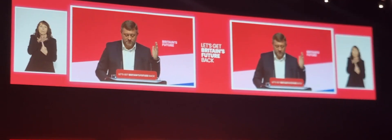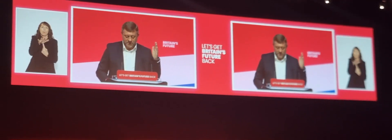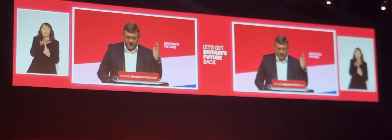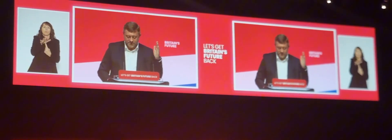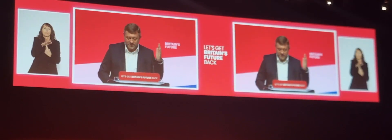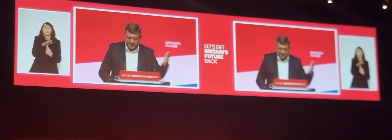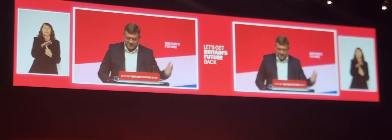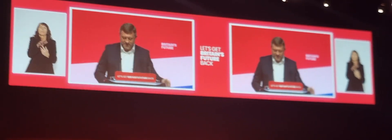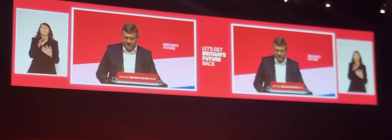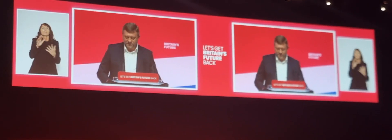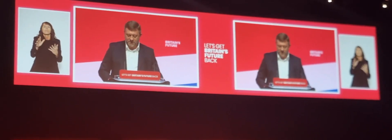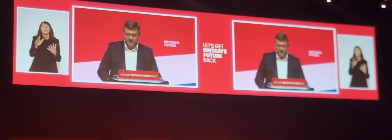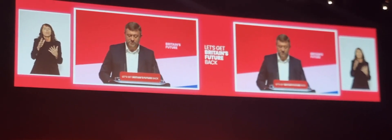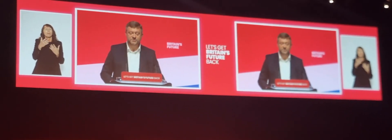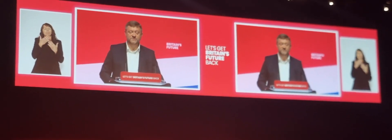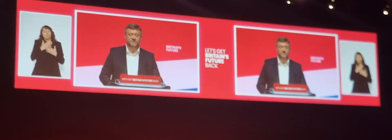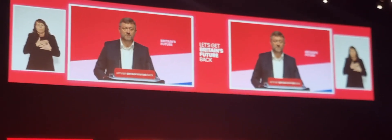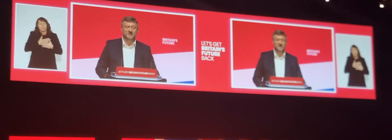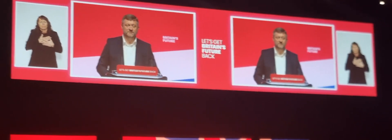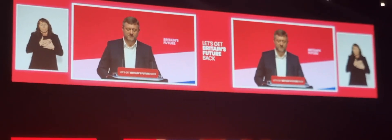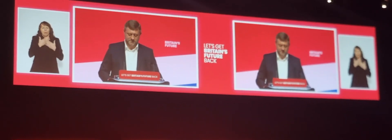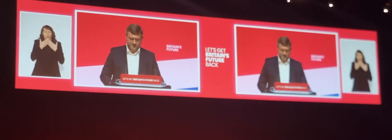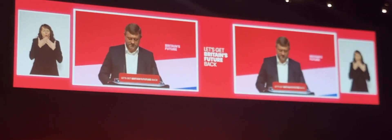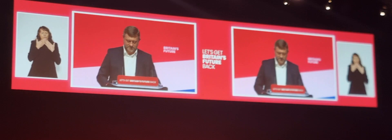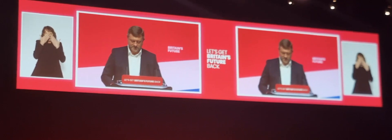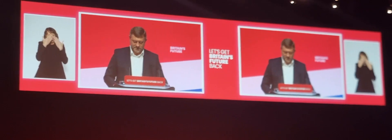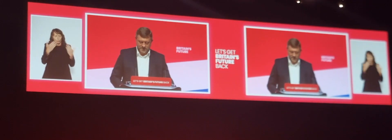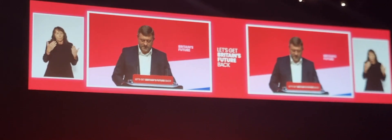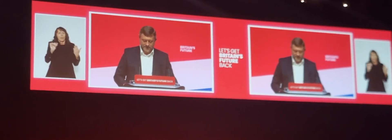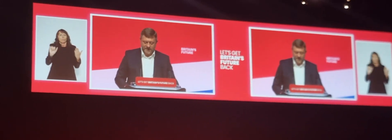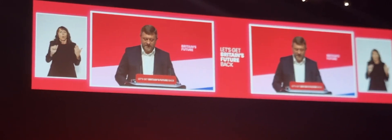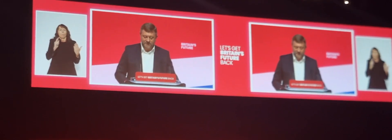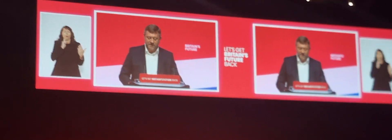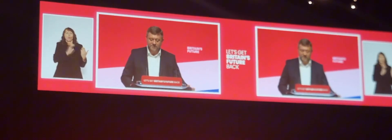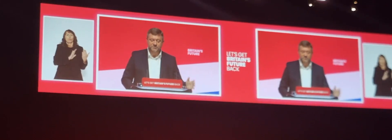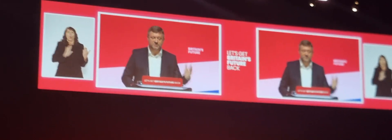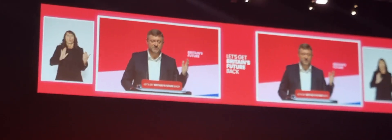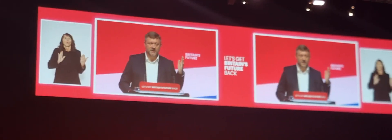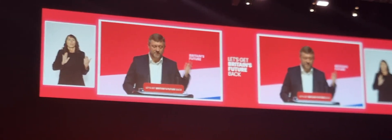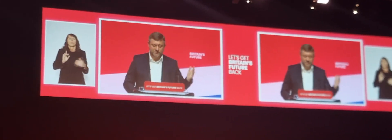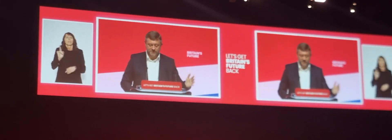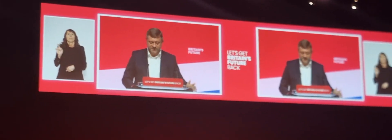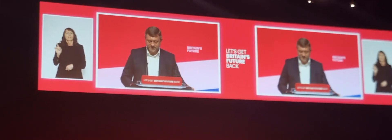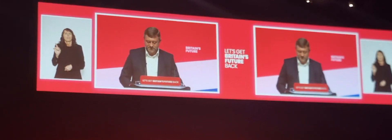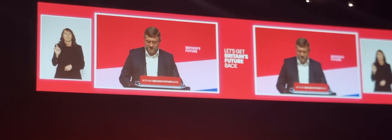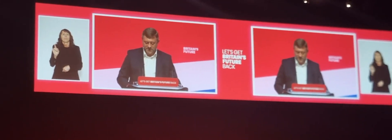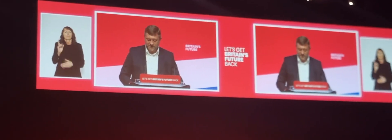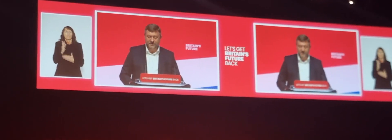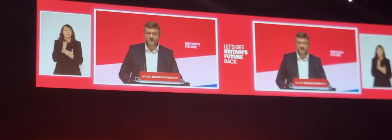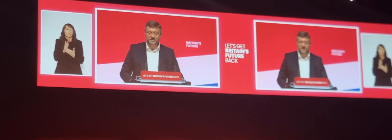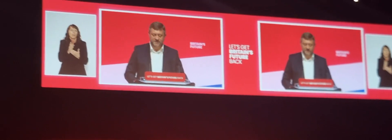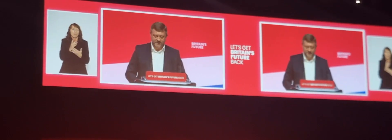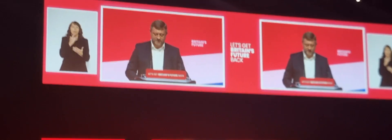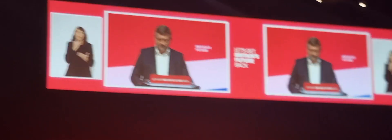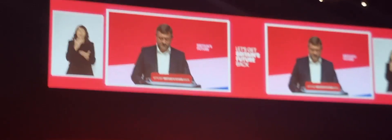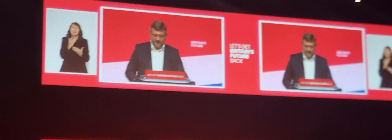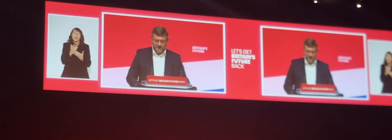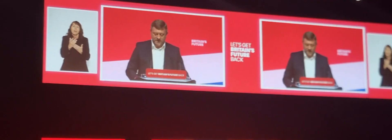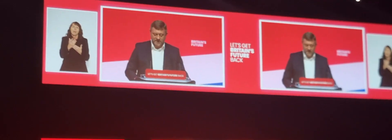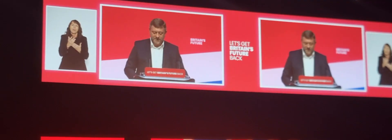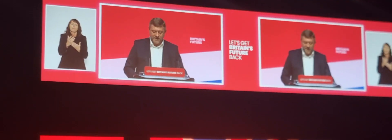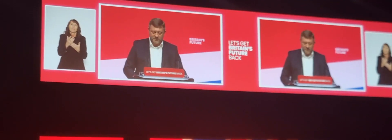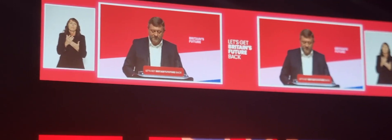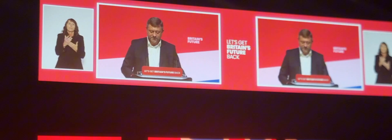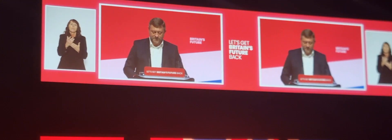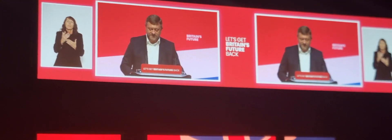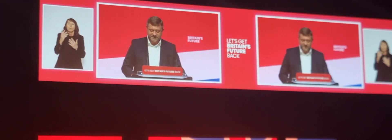say you keep respect from our soldiers from Benin. They have honor to see every 2 weeks when I travel.